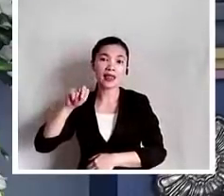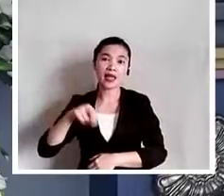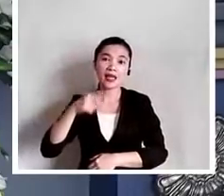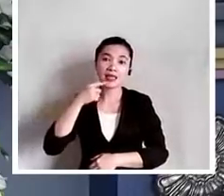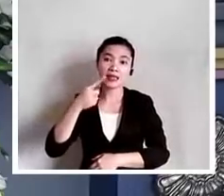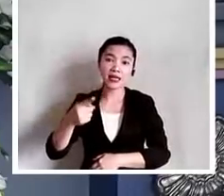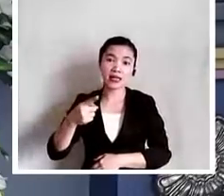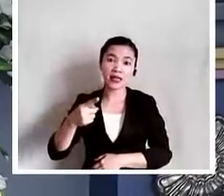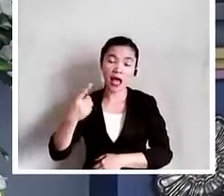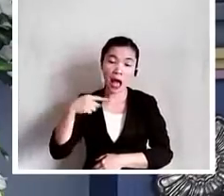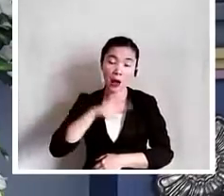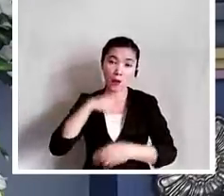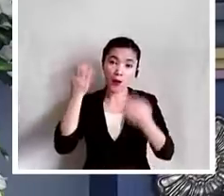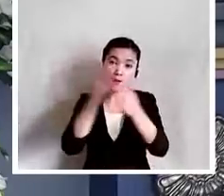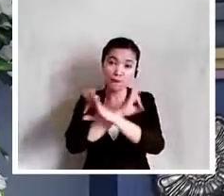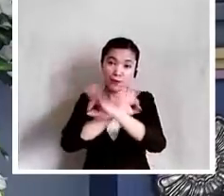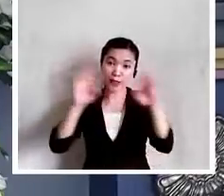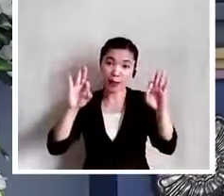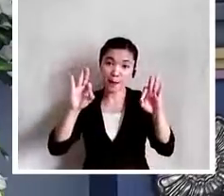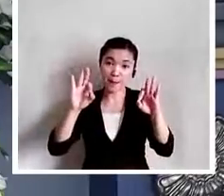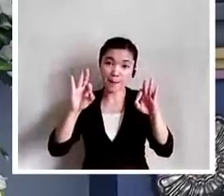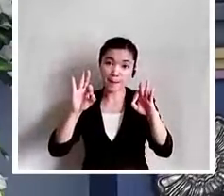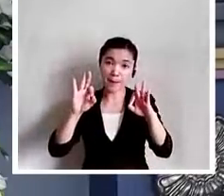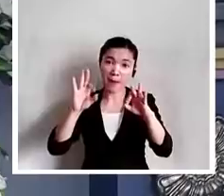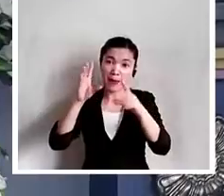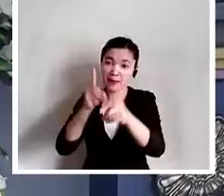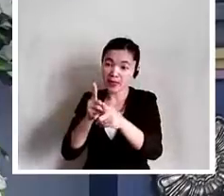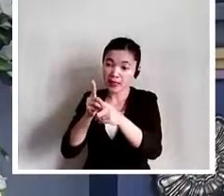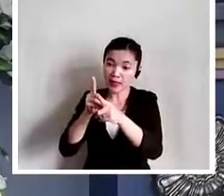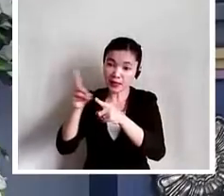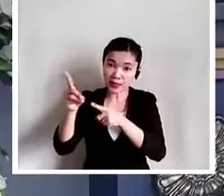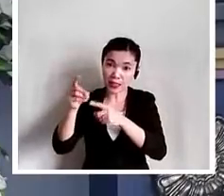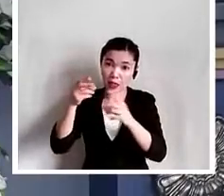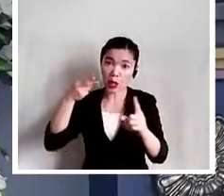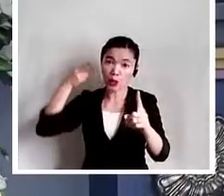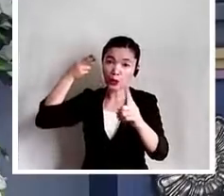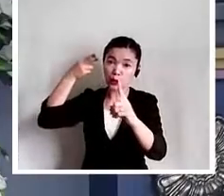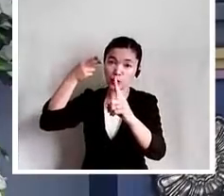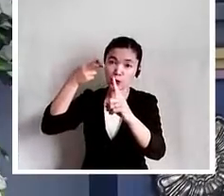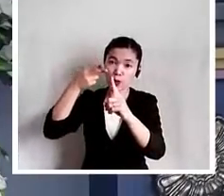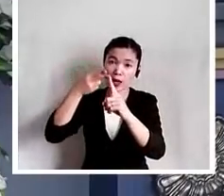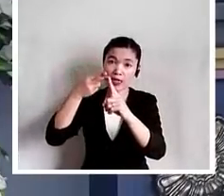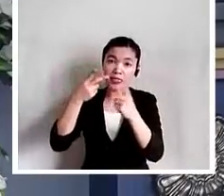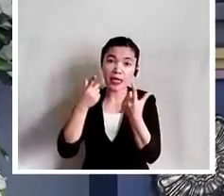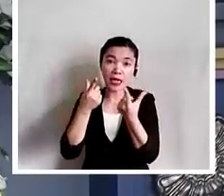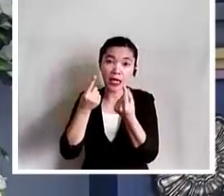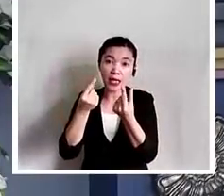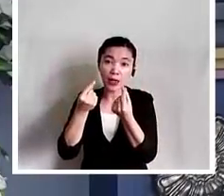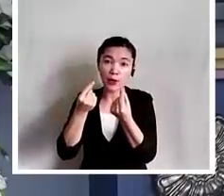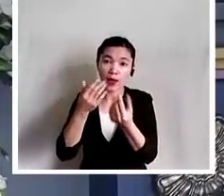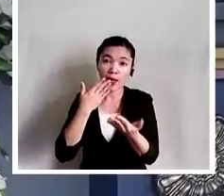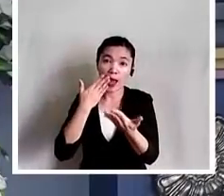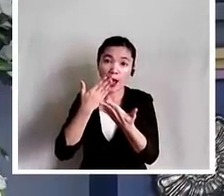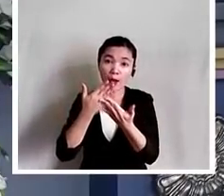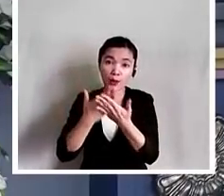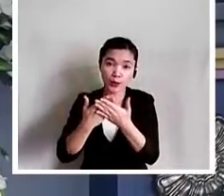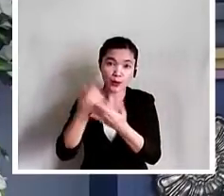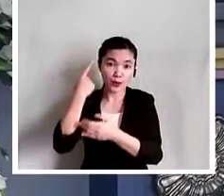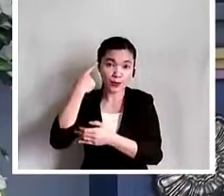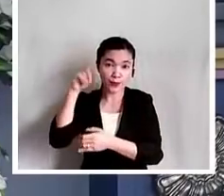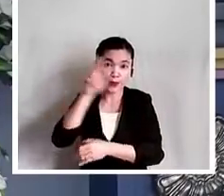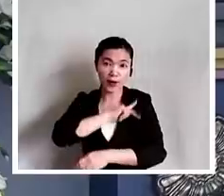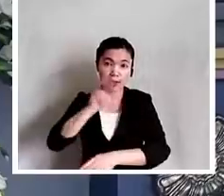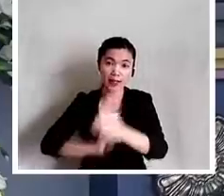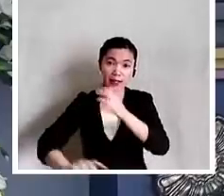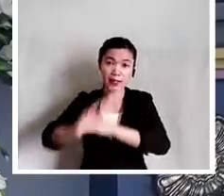be directed towards doing good for the kingdom of heaven. So mani ang ingon